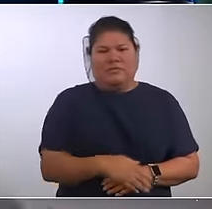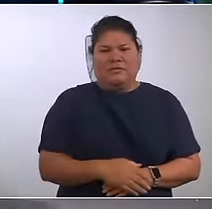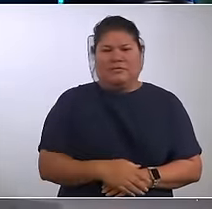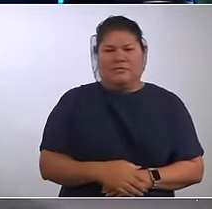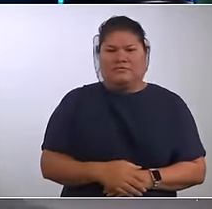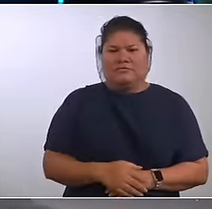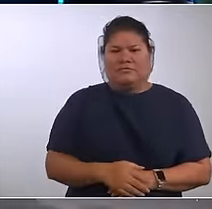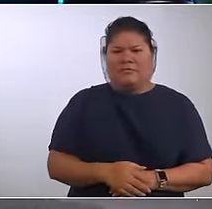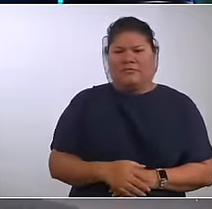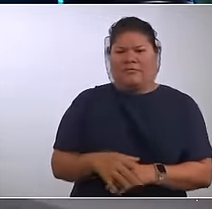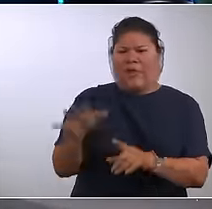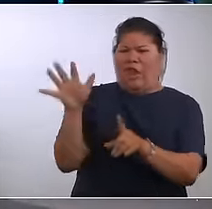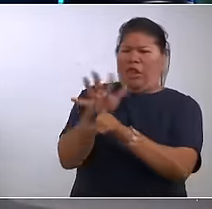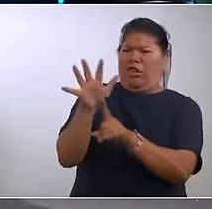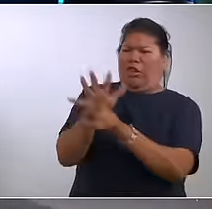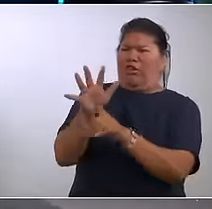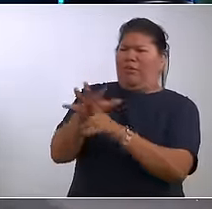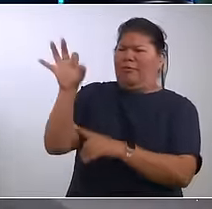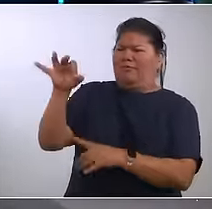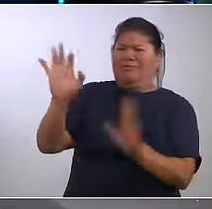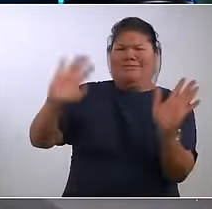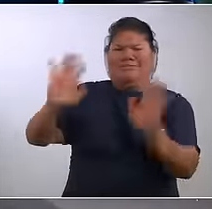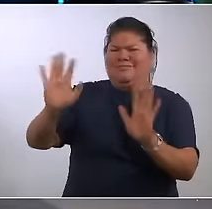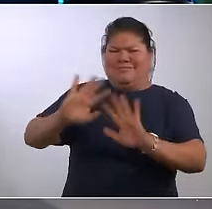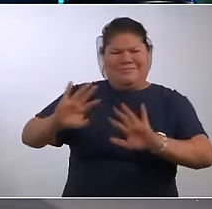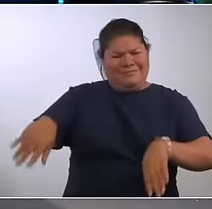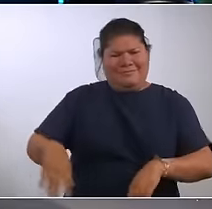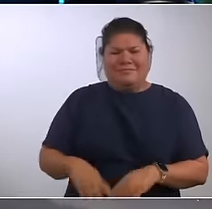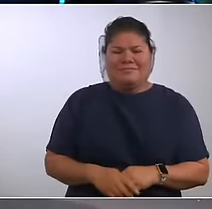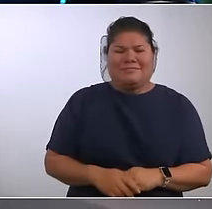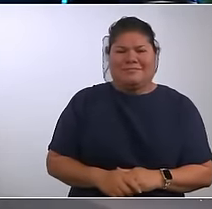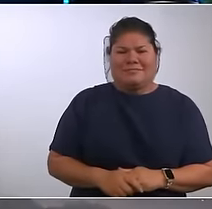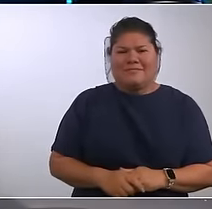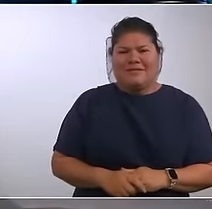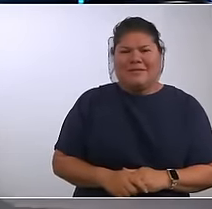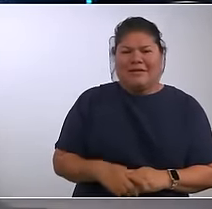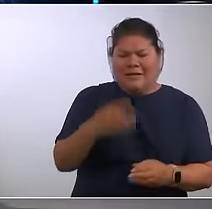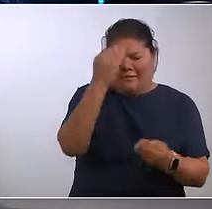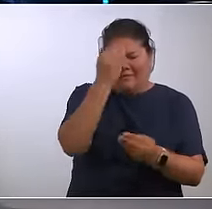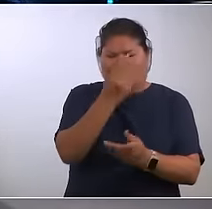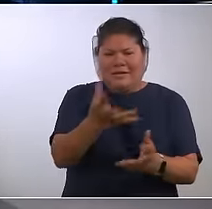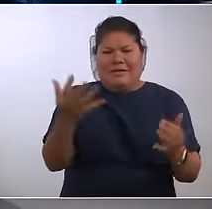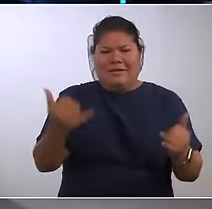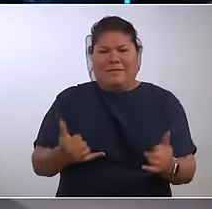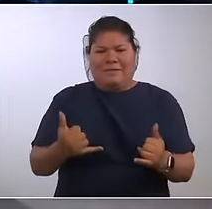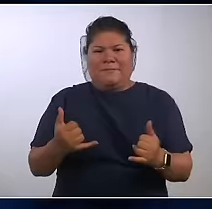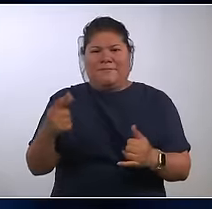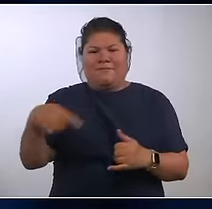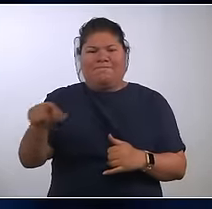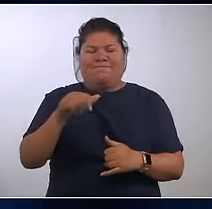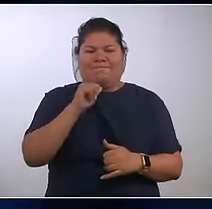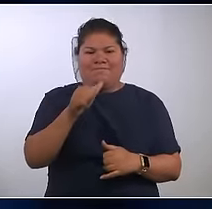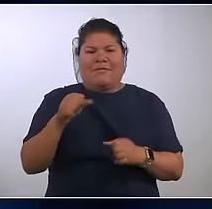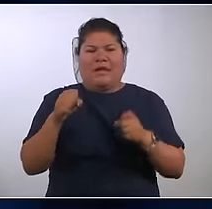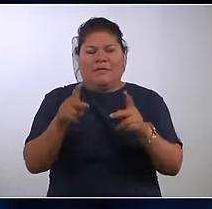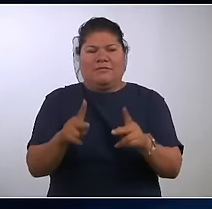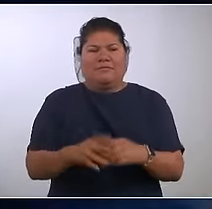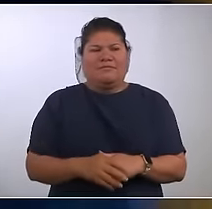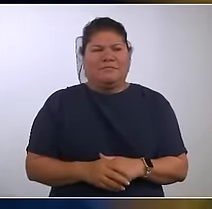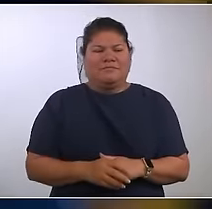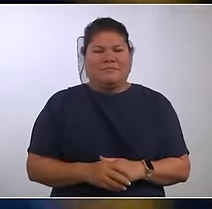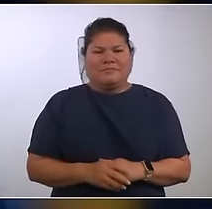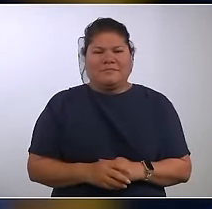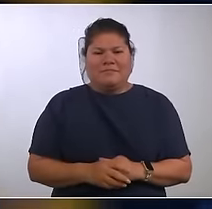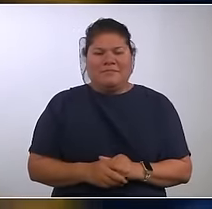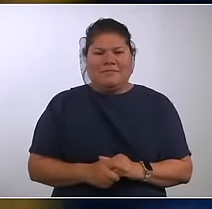Don't listen to the most popular preacher anymore. Ya no escuche al predicador I popular. Come to tell you today that they are not apostolic. Vengo